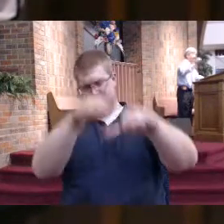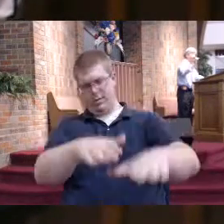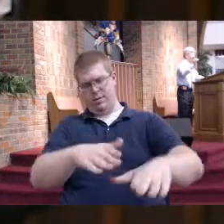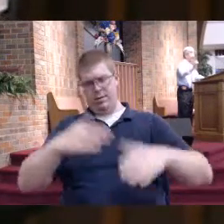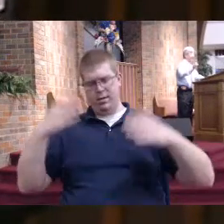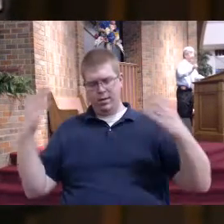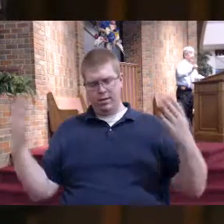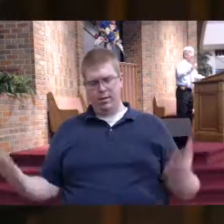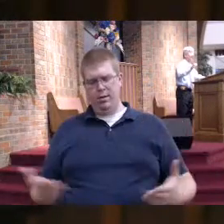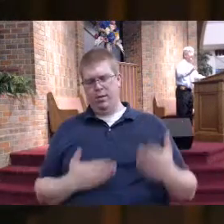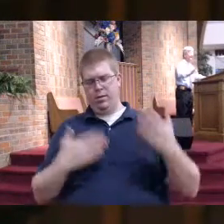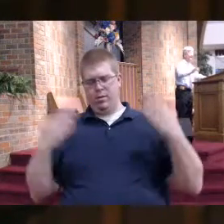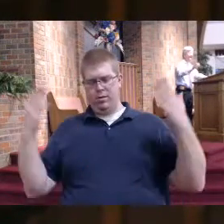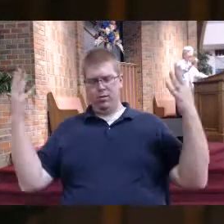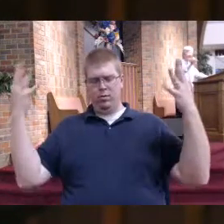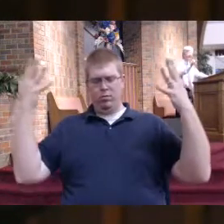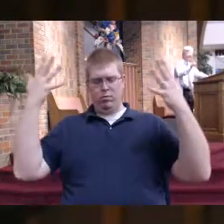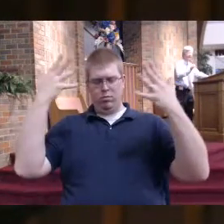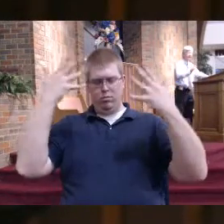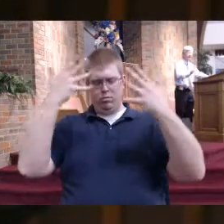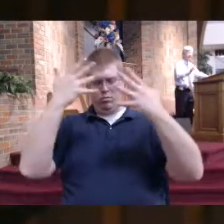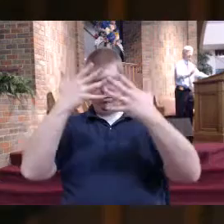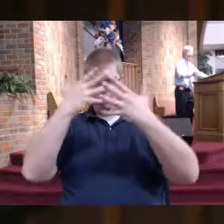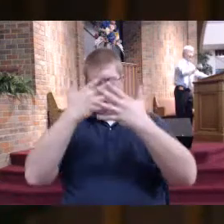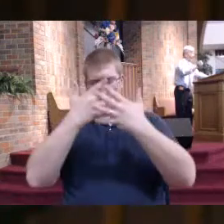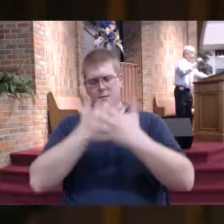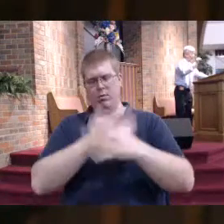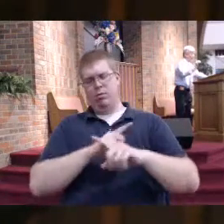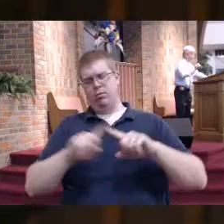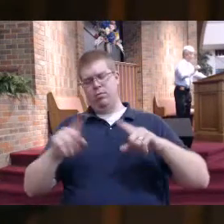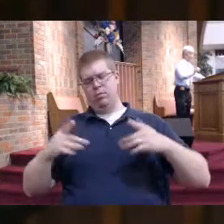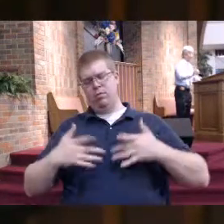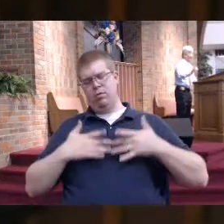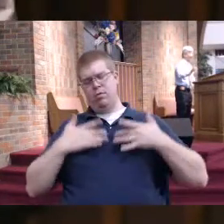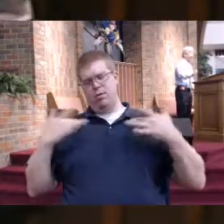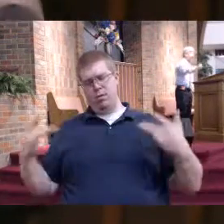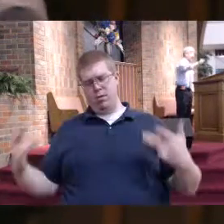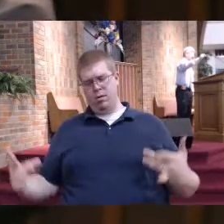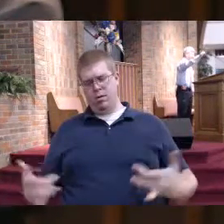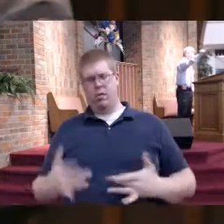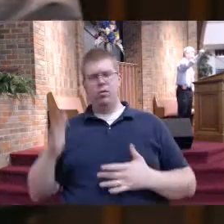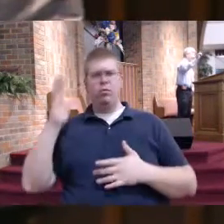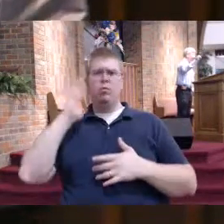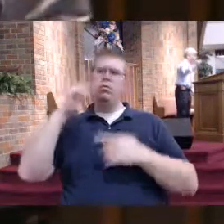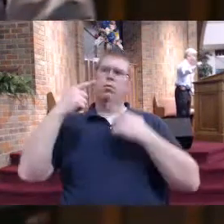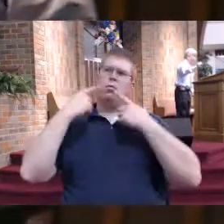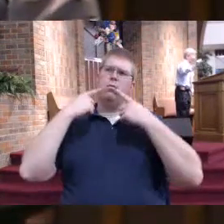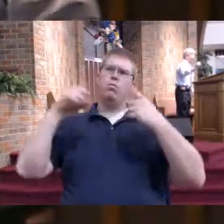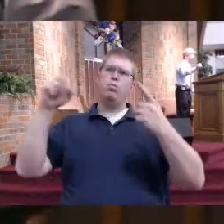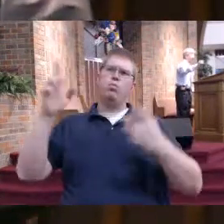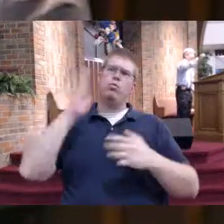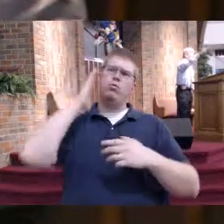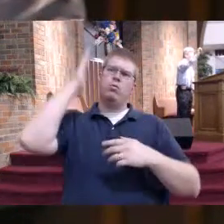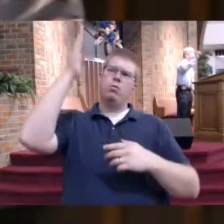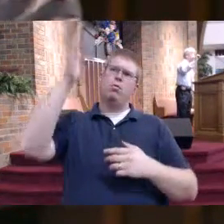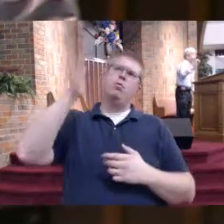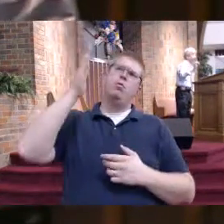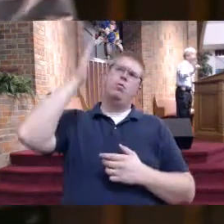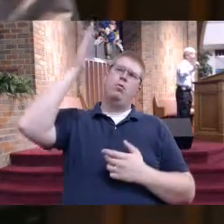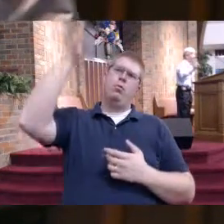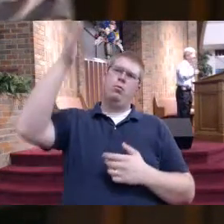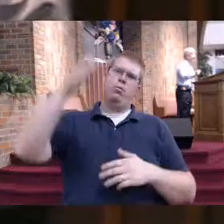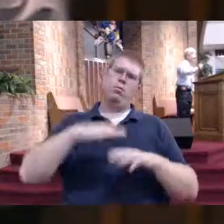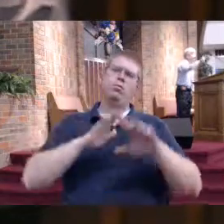the tempest darkly gathers, but our hearts within us say, yonder over